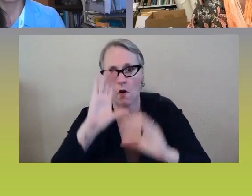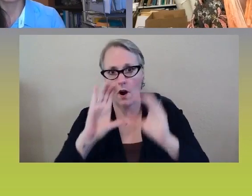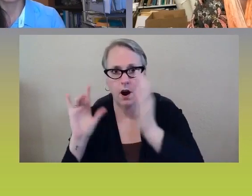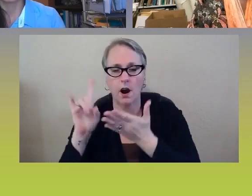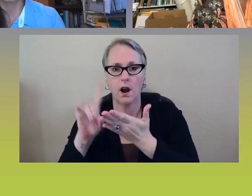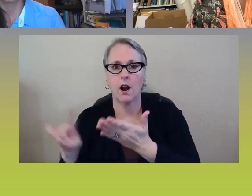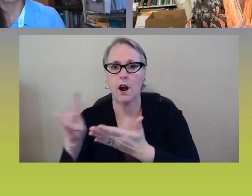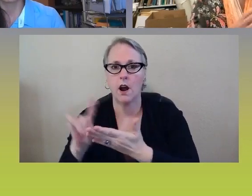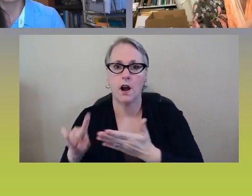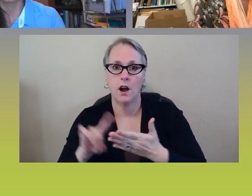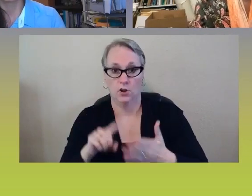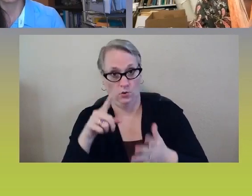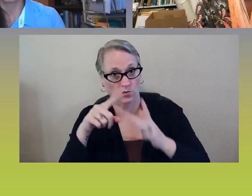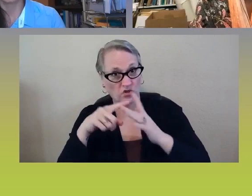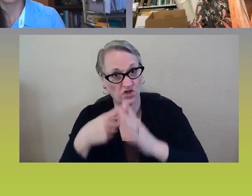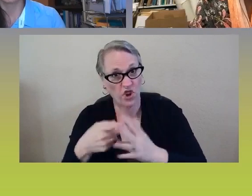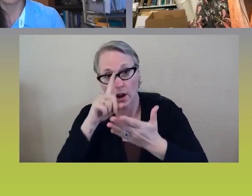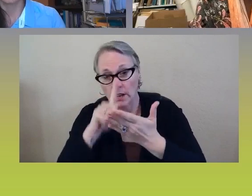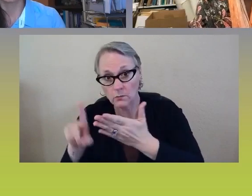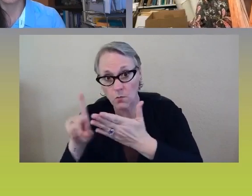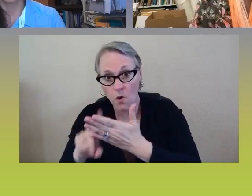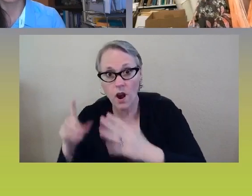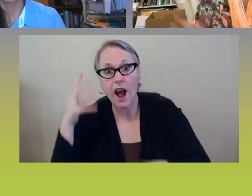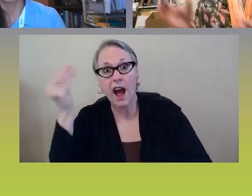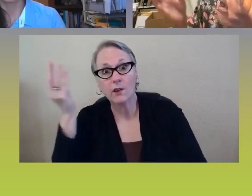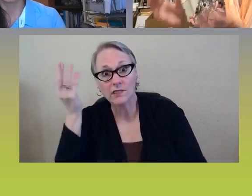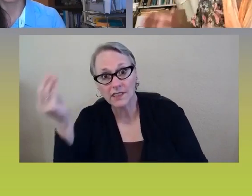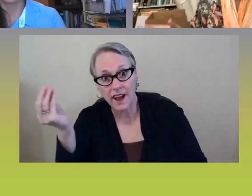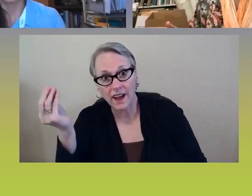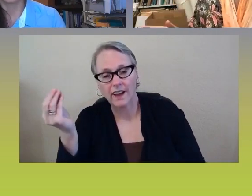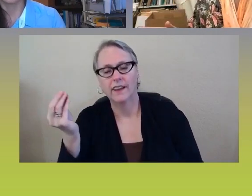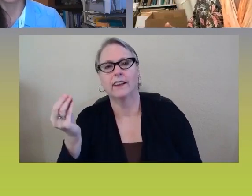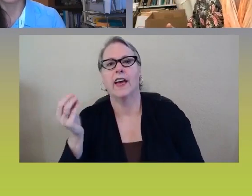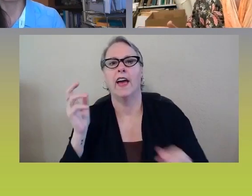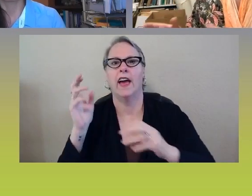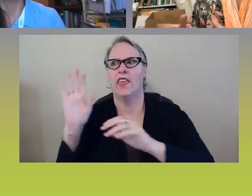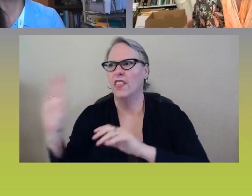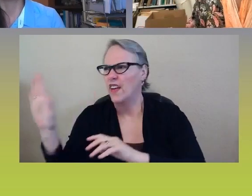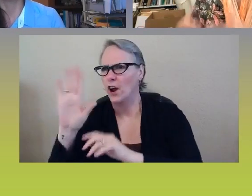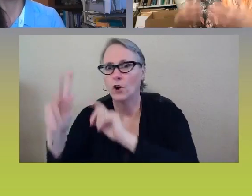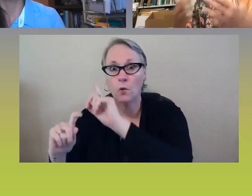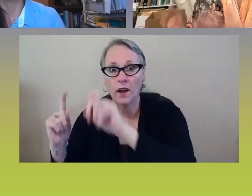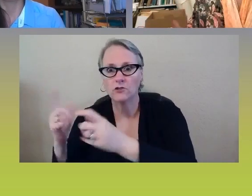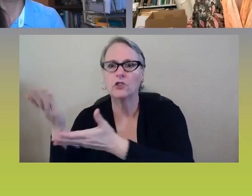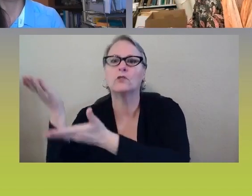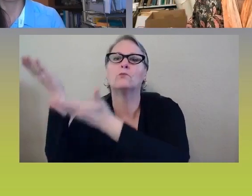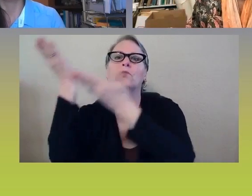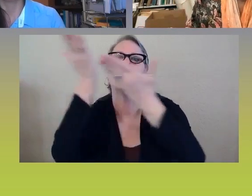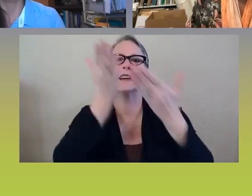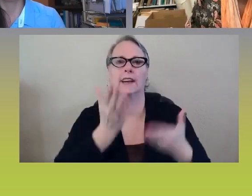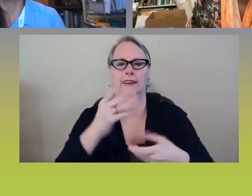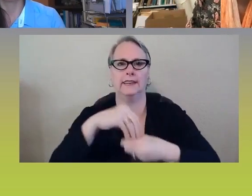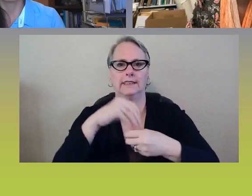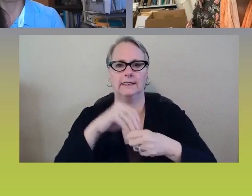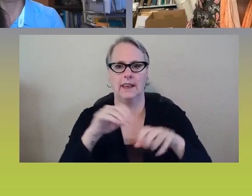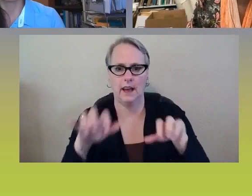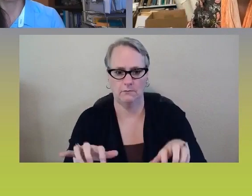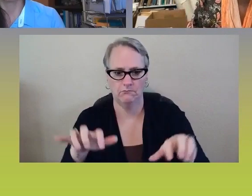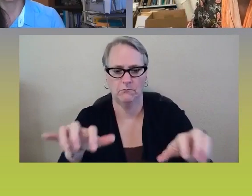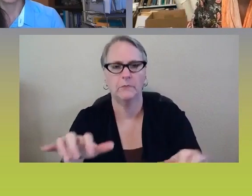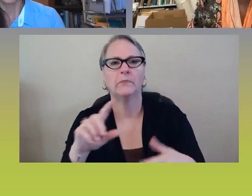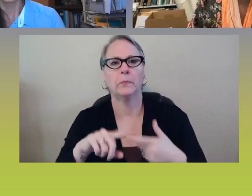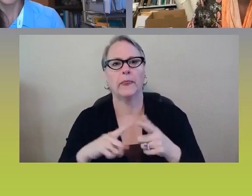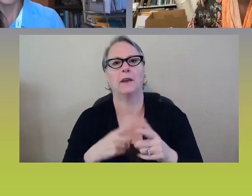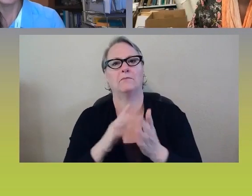explorations outside, and then you bring all the questions inside, and then it's a more formal type of